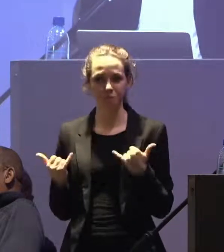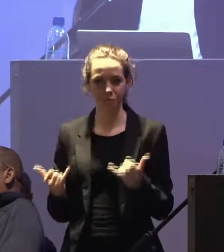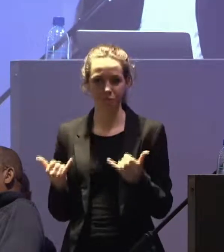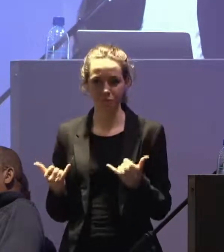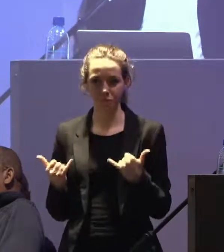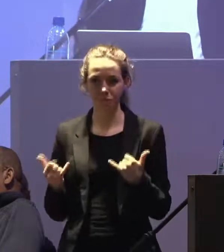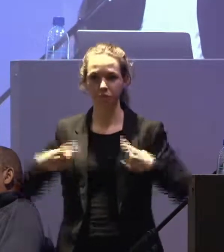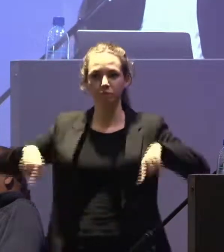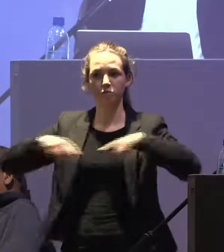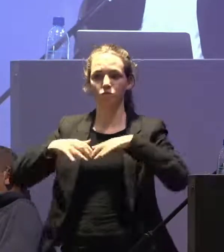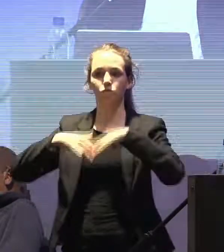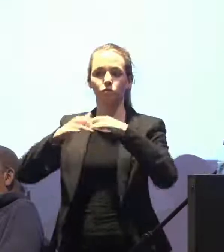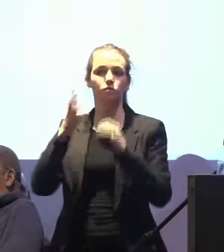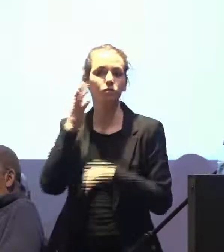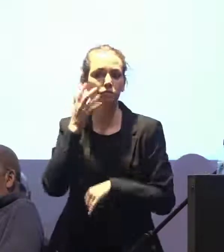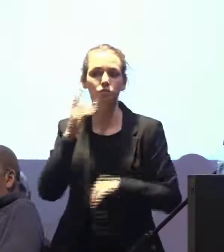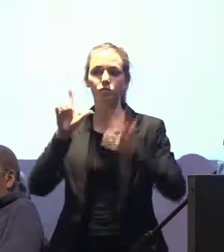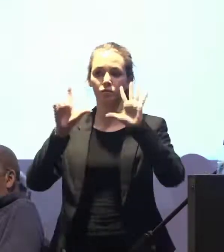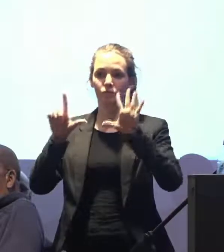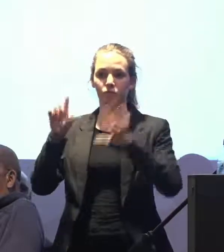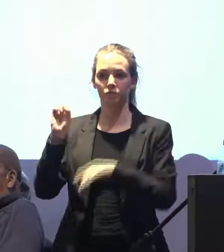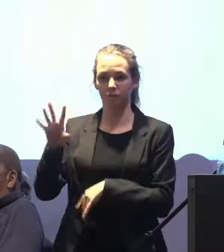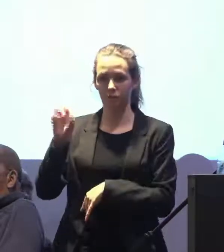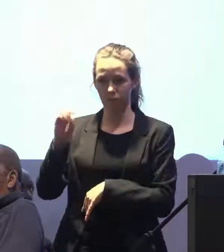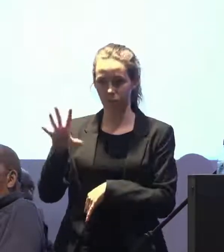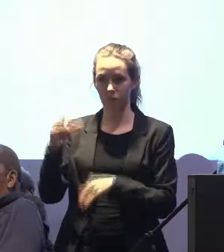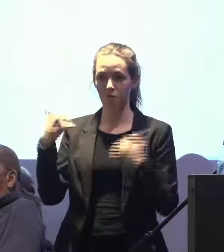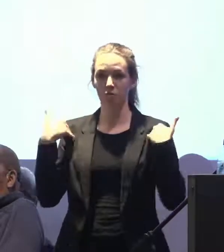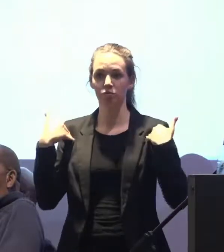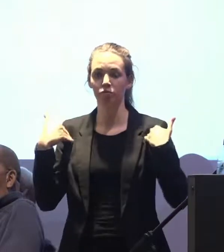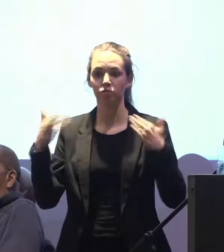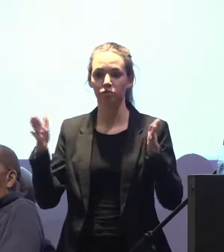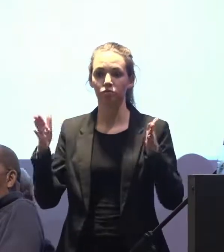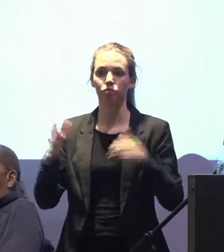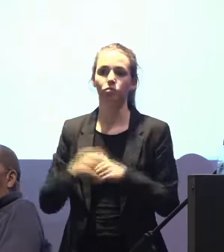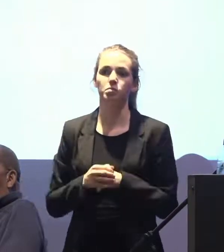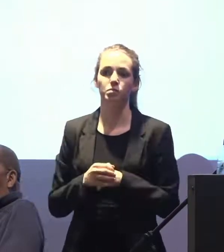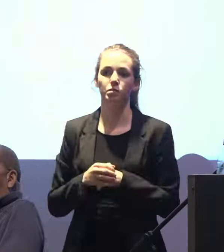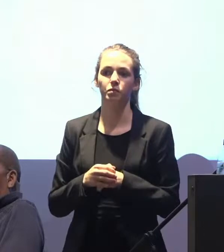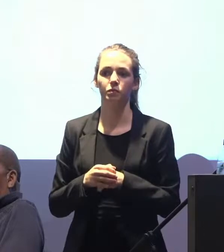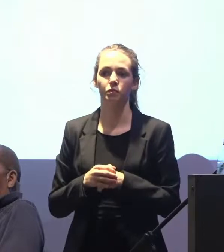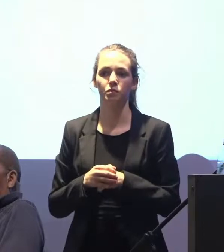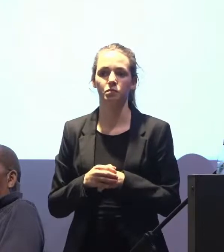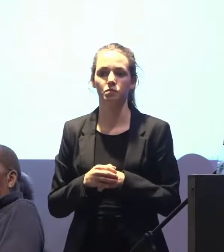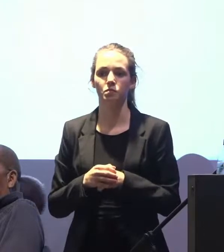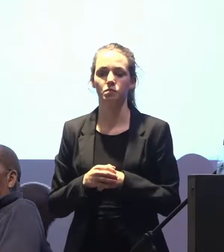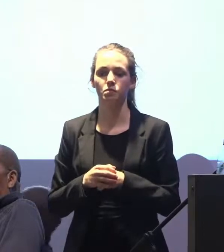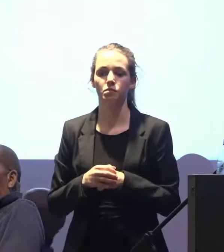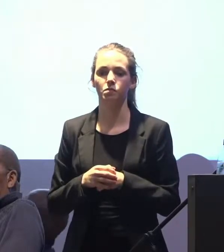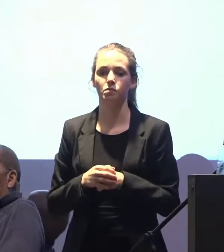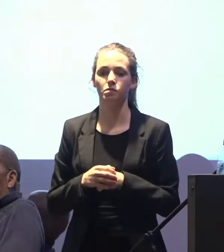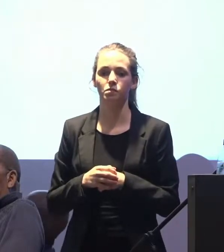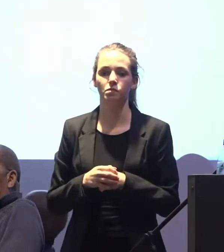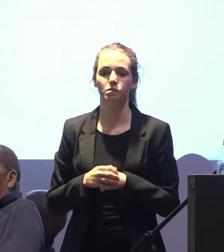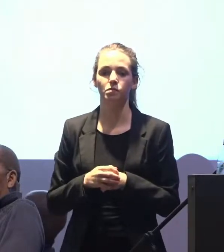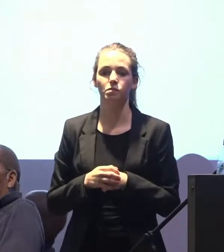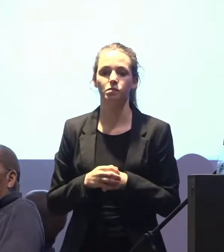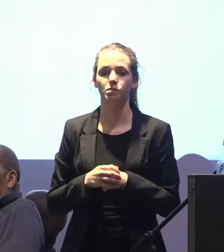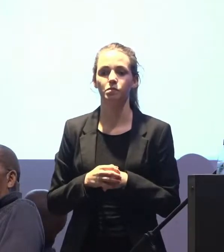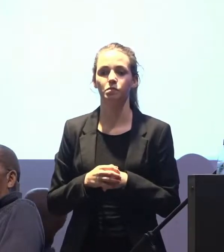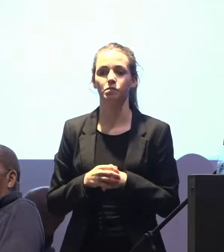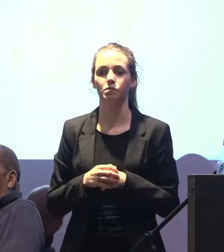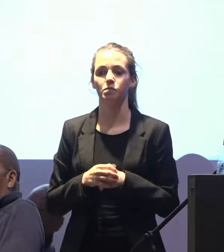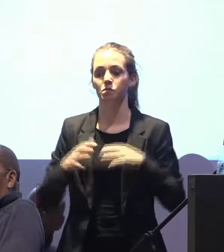launched on the 7th of September, and then we went live. And then what we have created